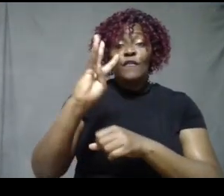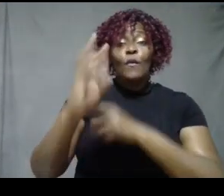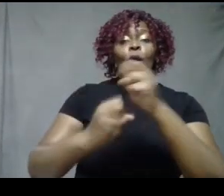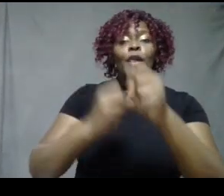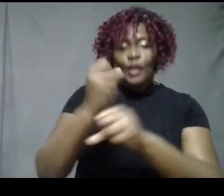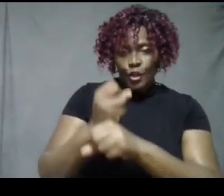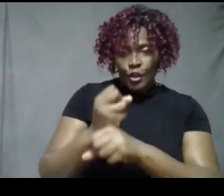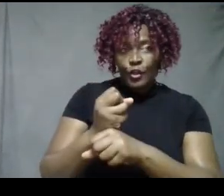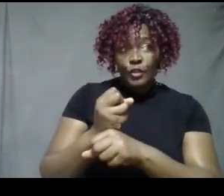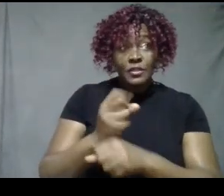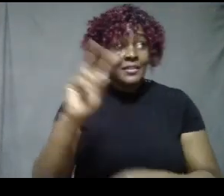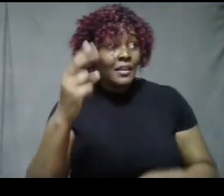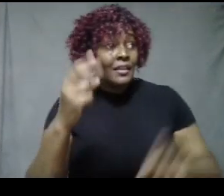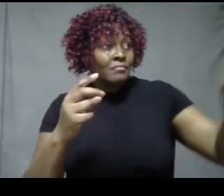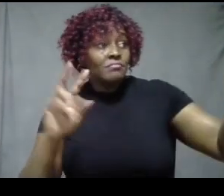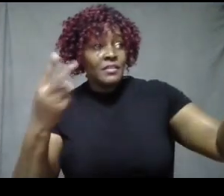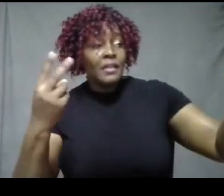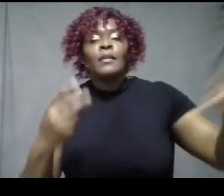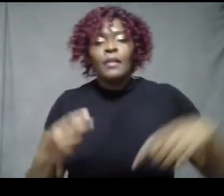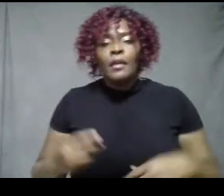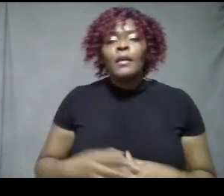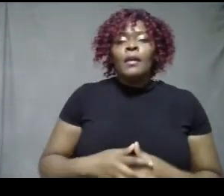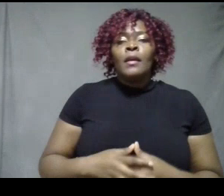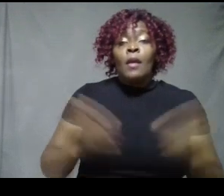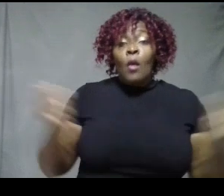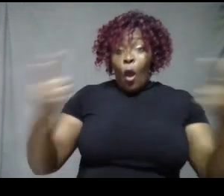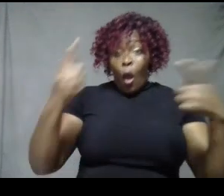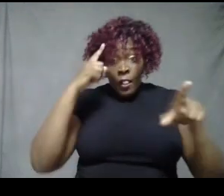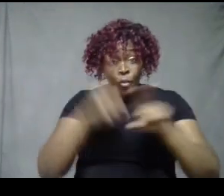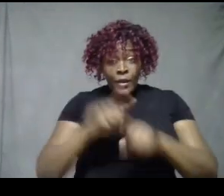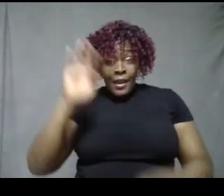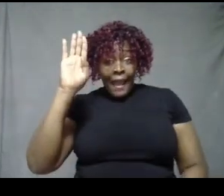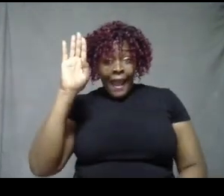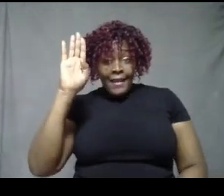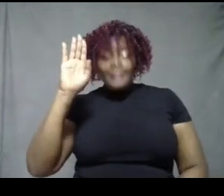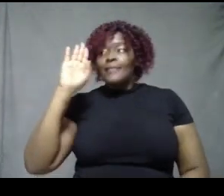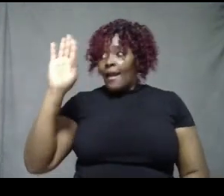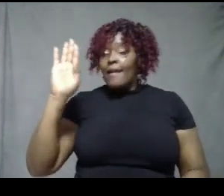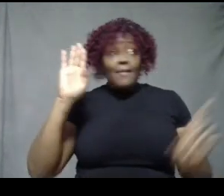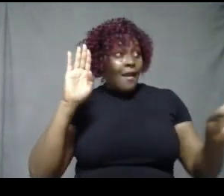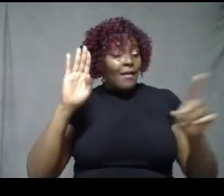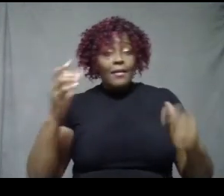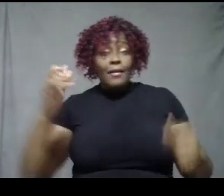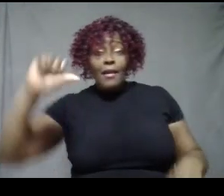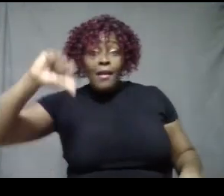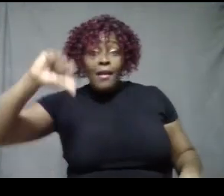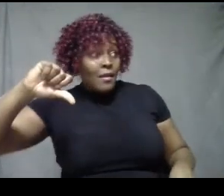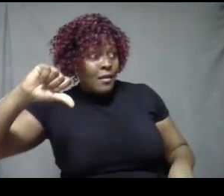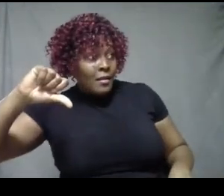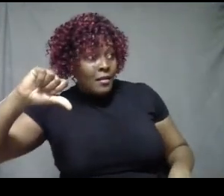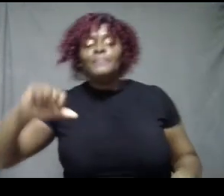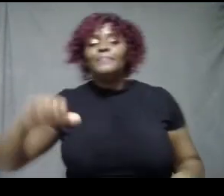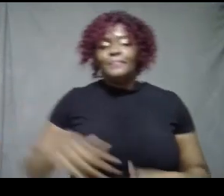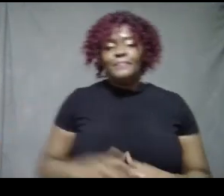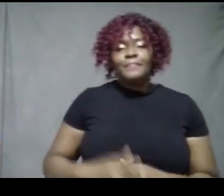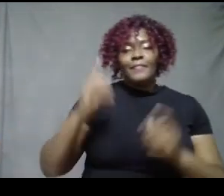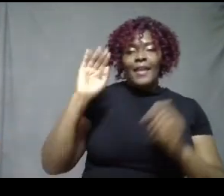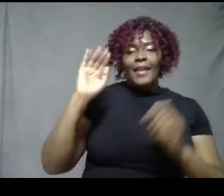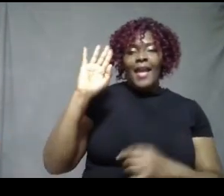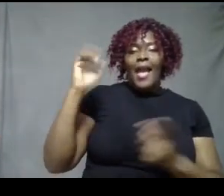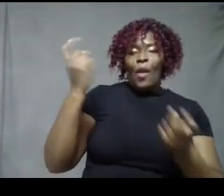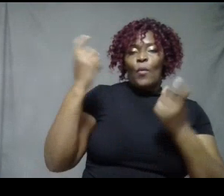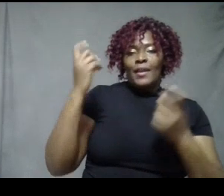May I have a second? Second. All right. All those in favor say aye. Aye. Aye. All those opposed say no. The ayes have it. Motion